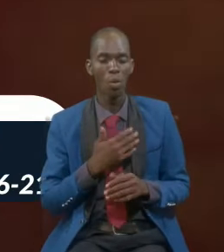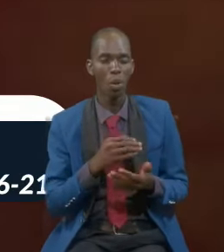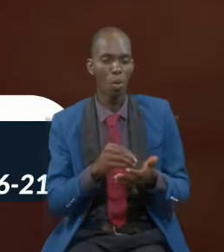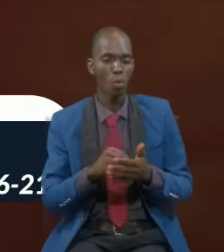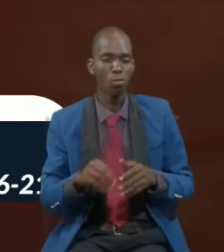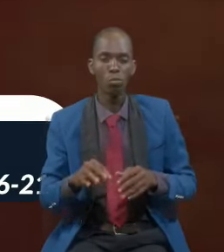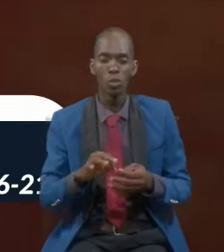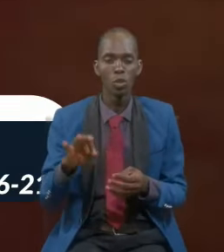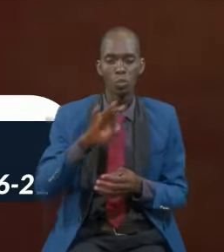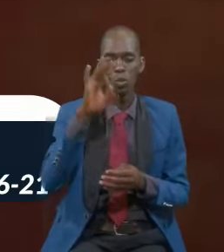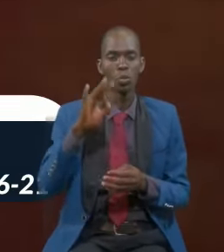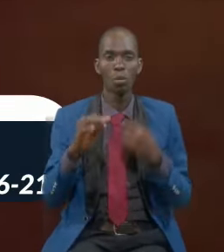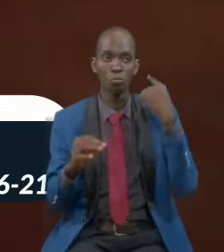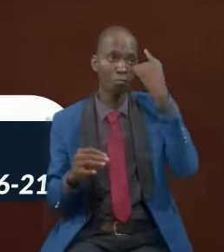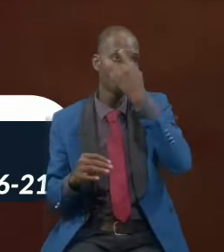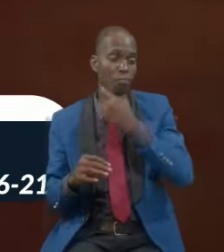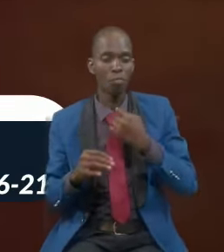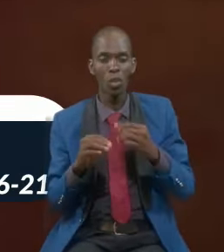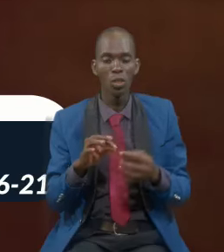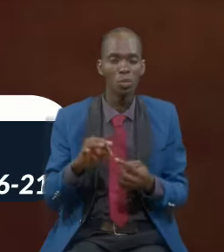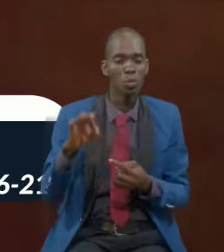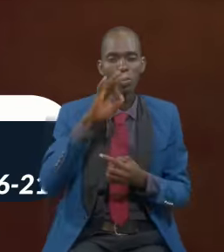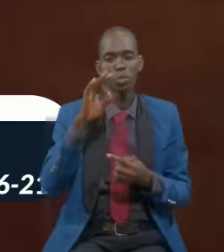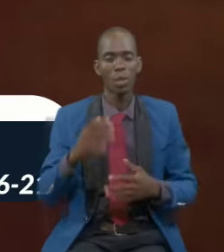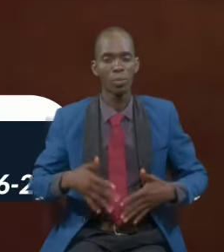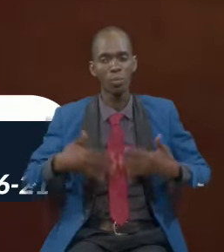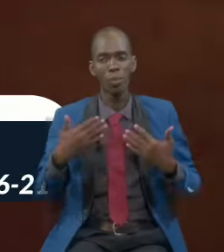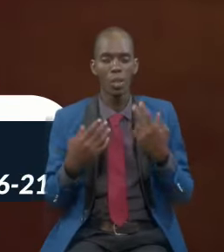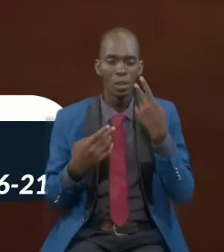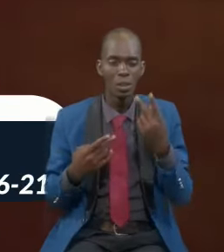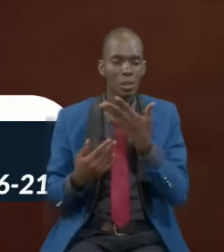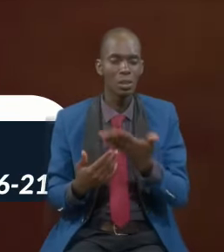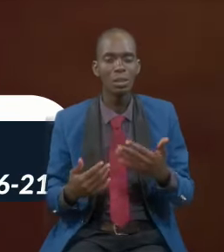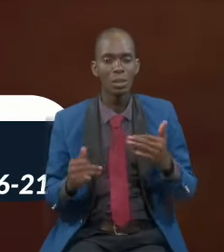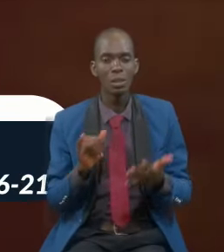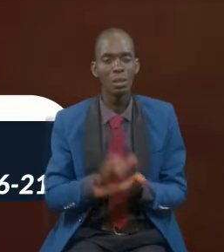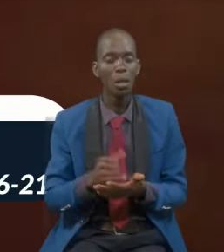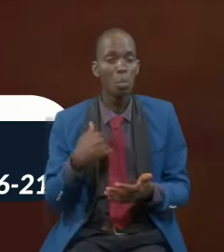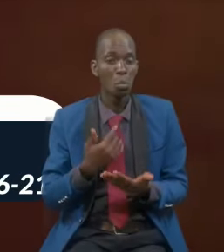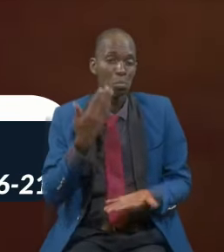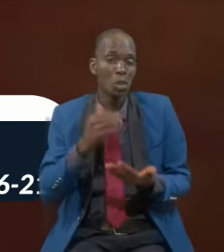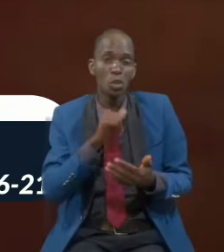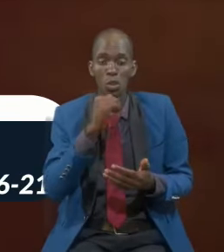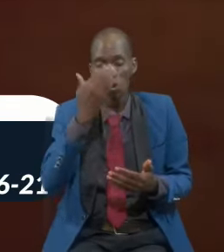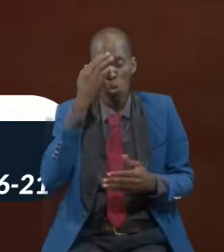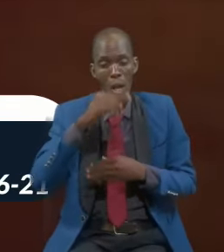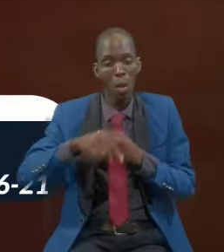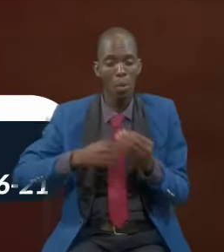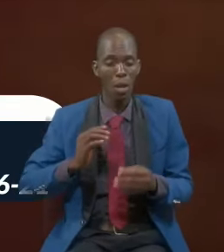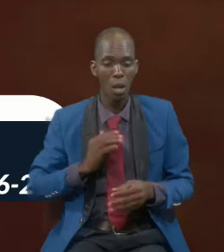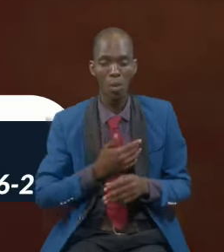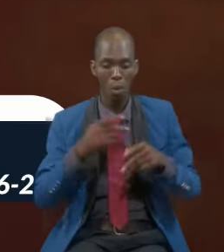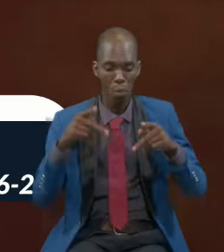spiritual life. We see all the things we wouldn't have known about our personal life, about